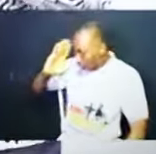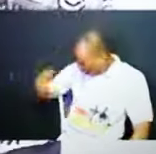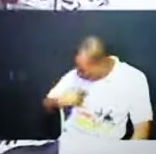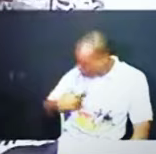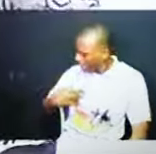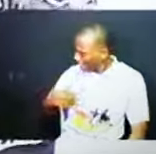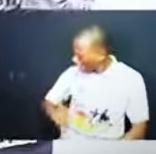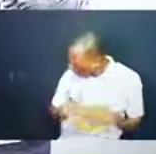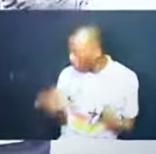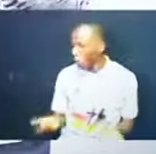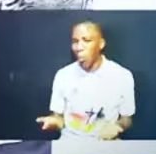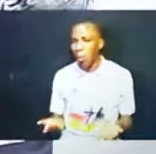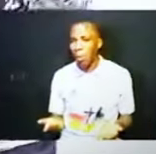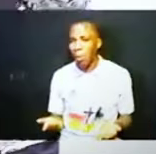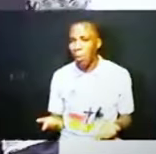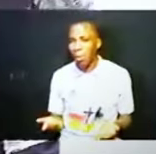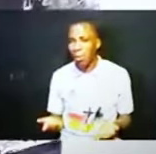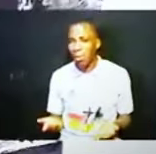And